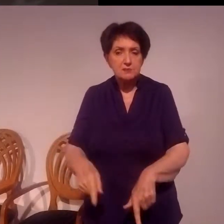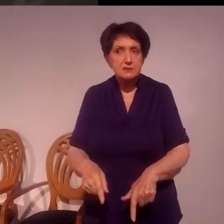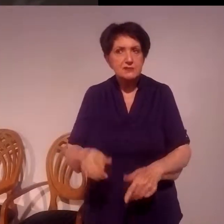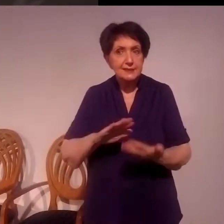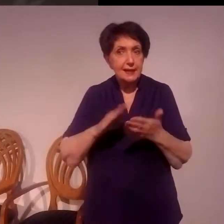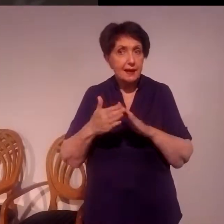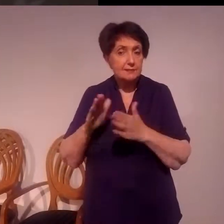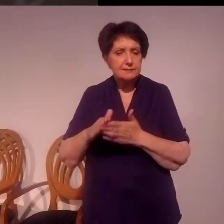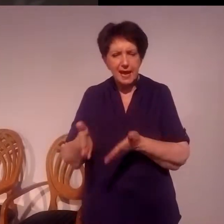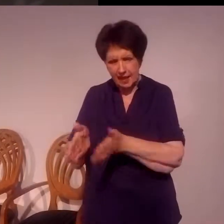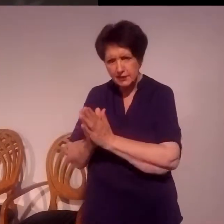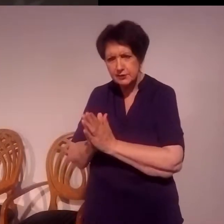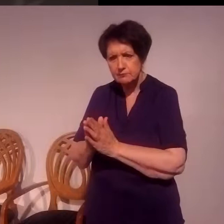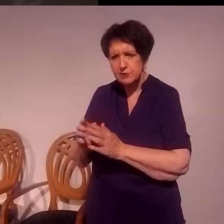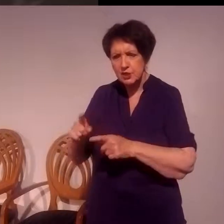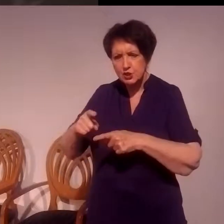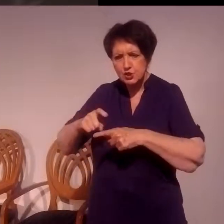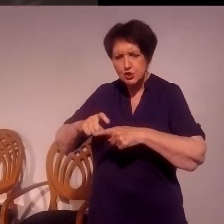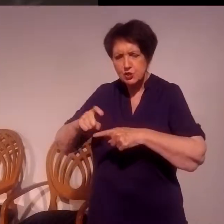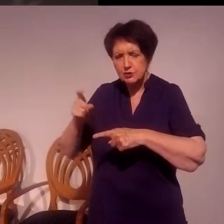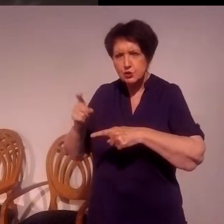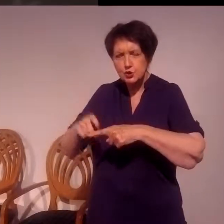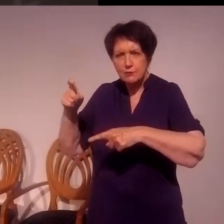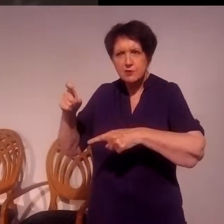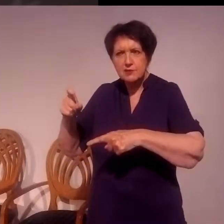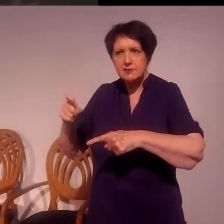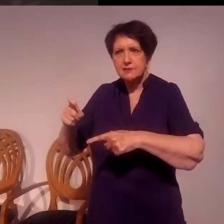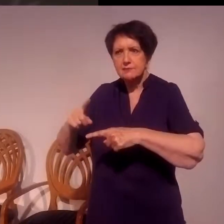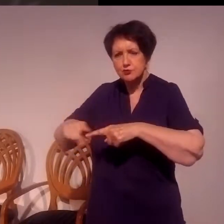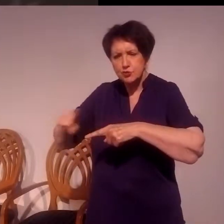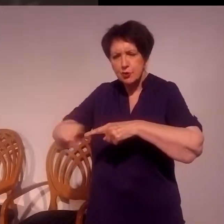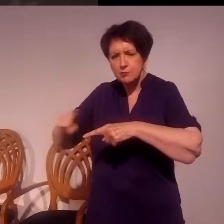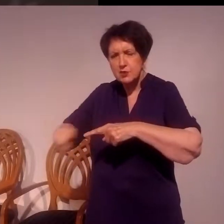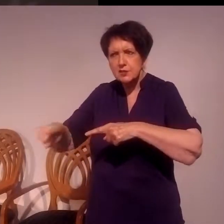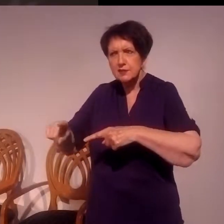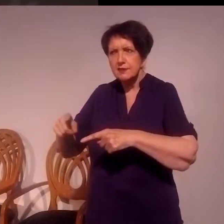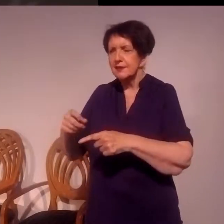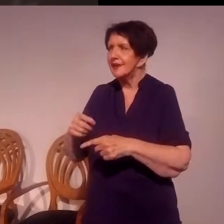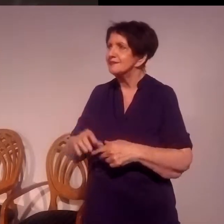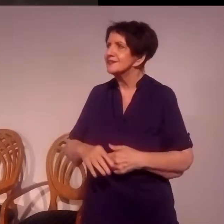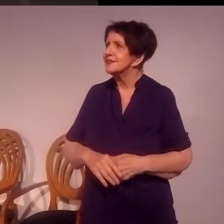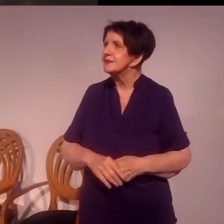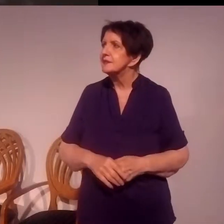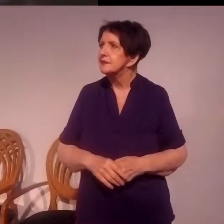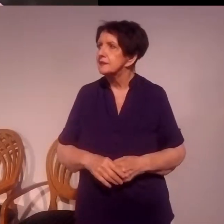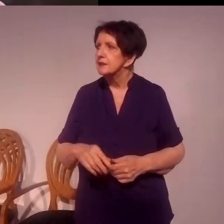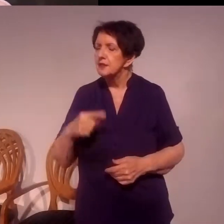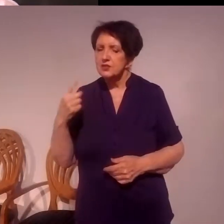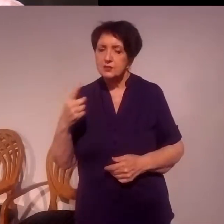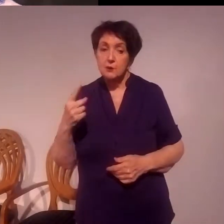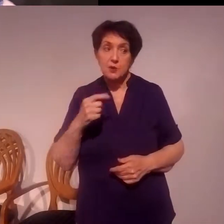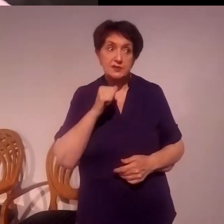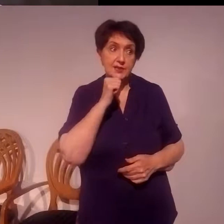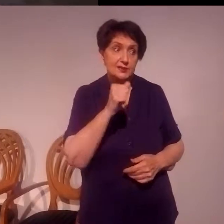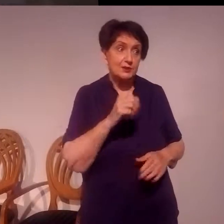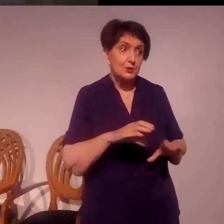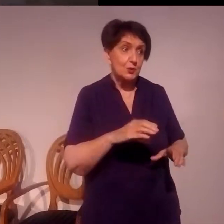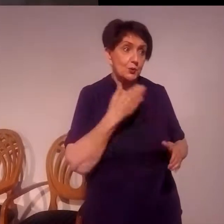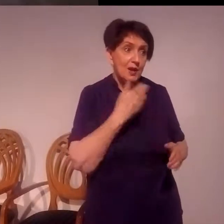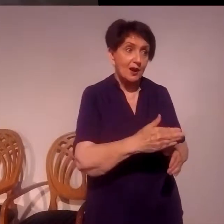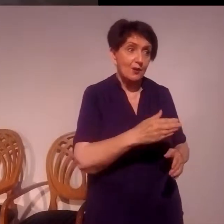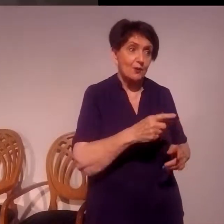knives. And that's great. Someone in my household doesn't do well with sharp knives.